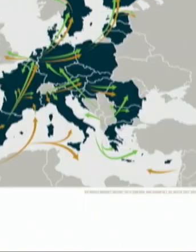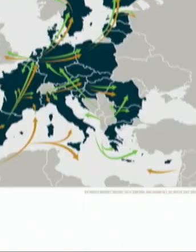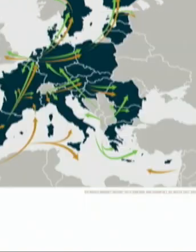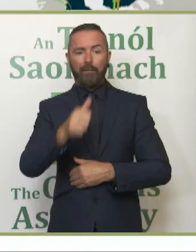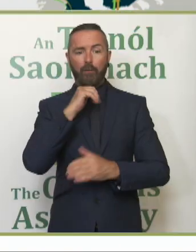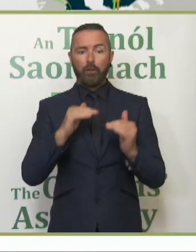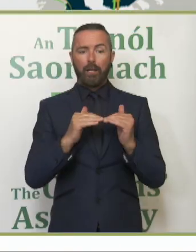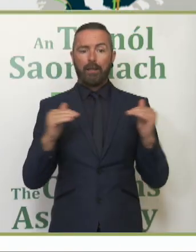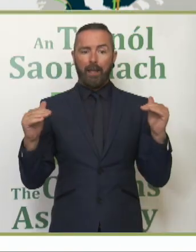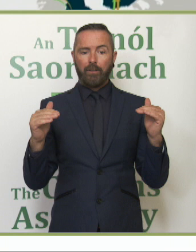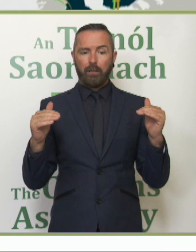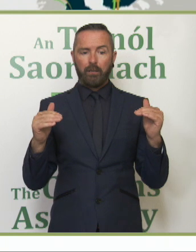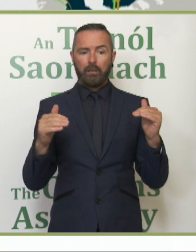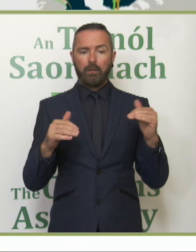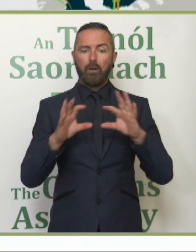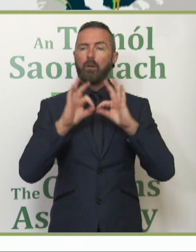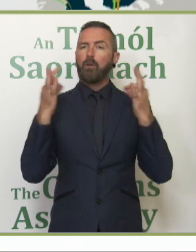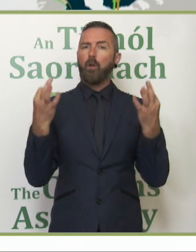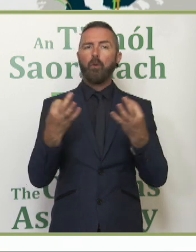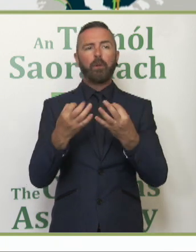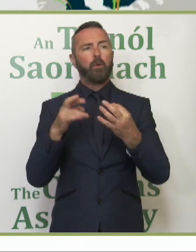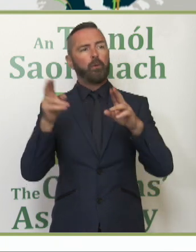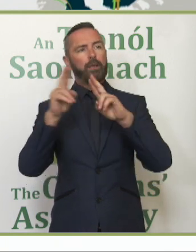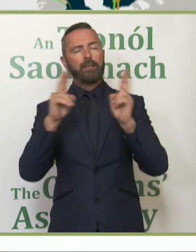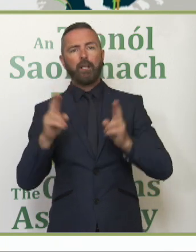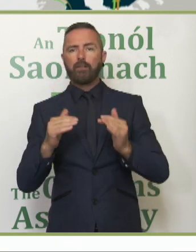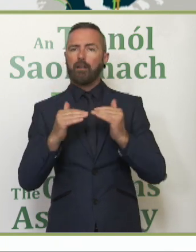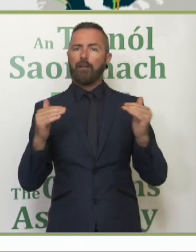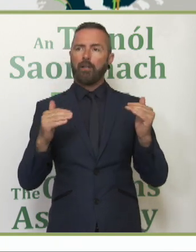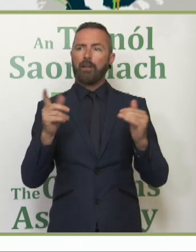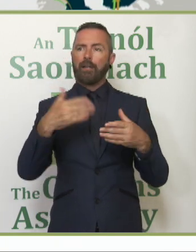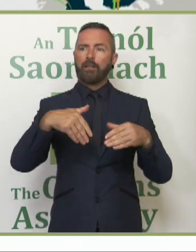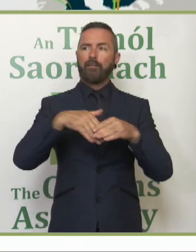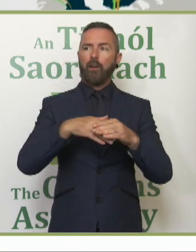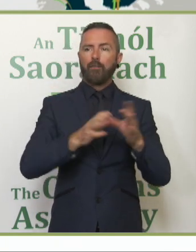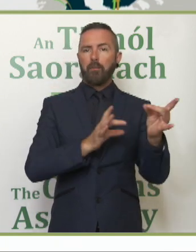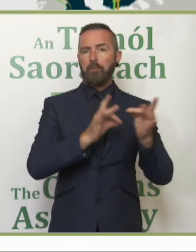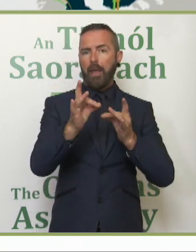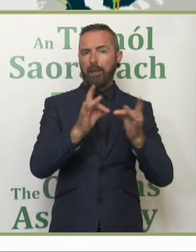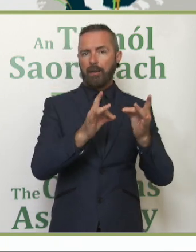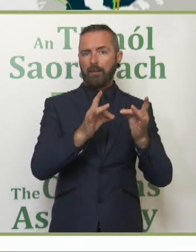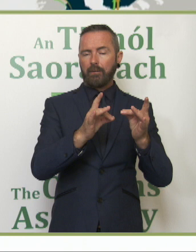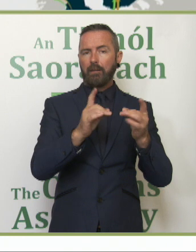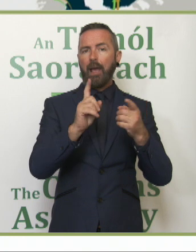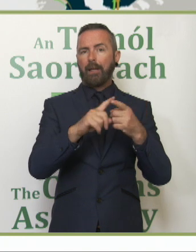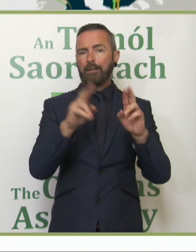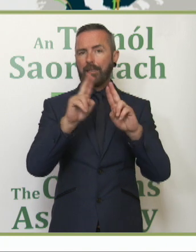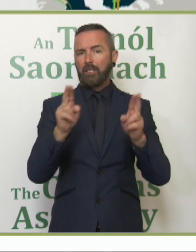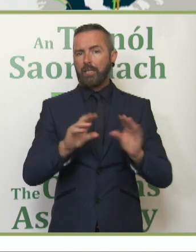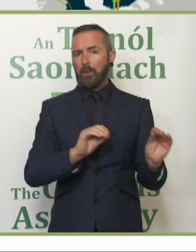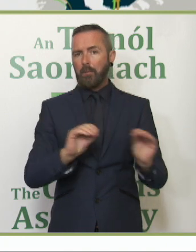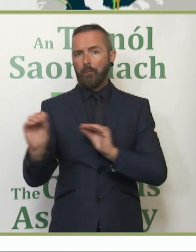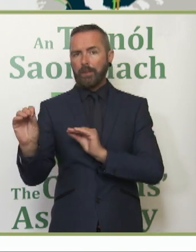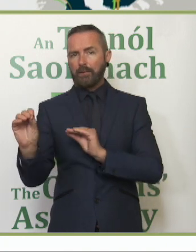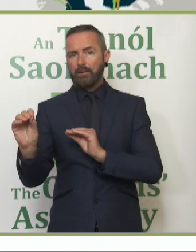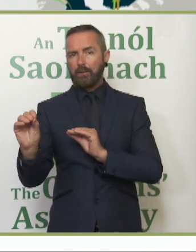first level we can say is global or international. This involves the actual drug production and its international movement. The criminal